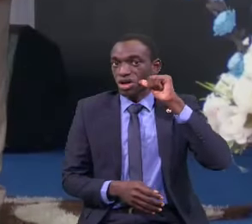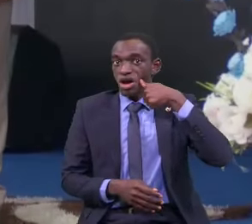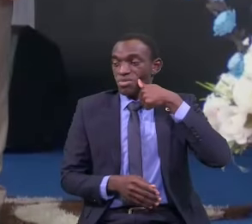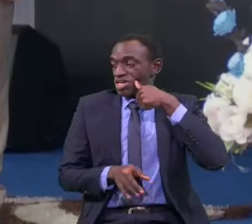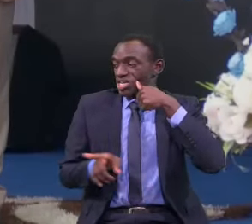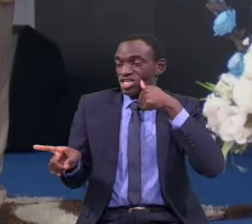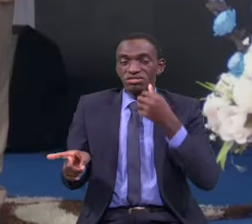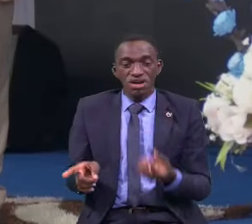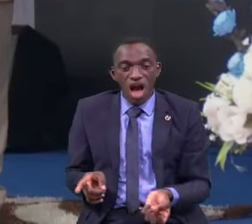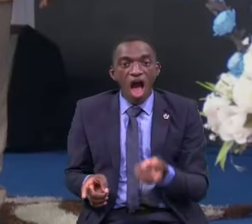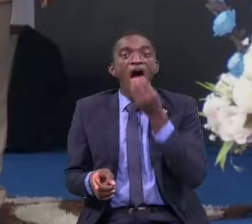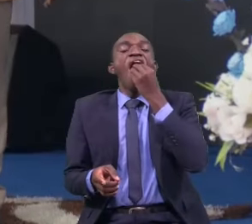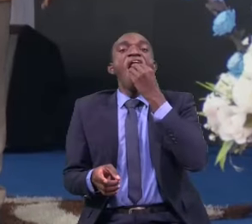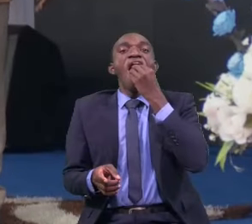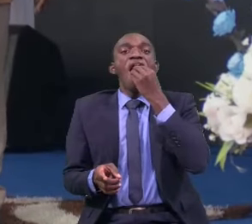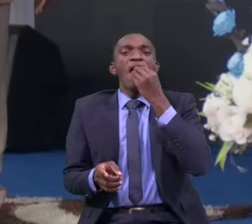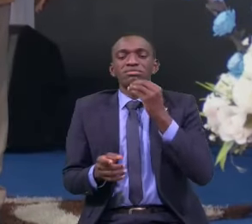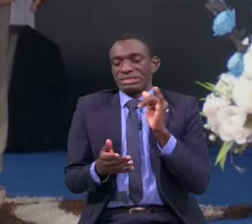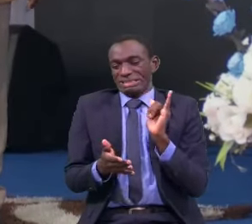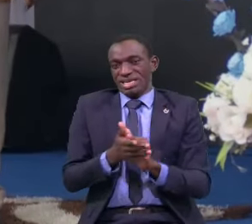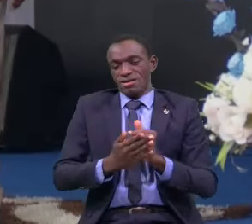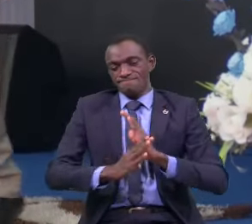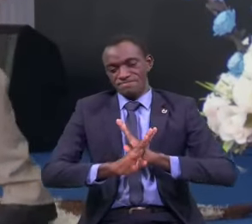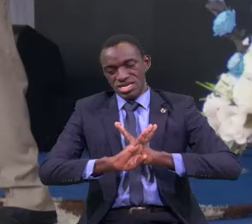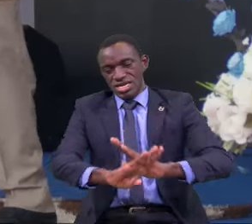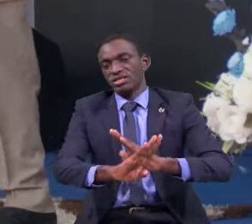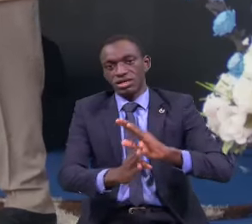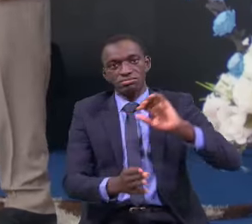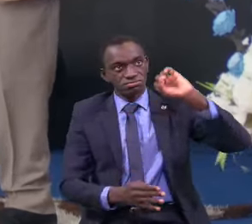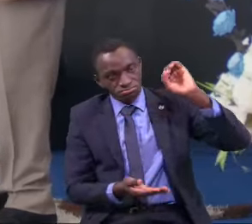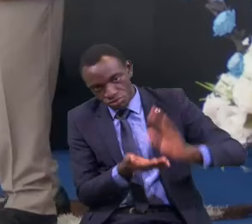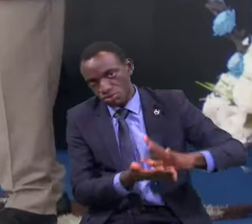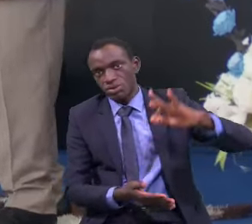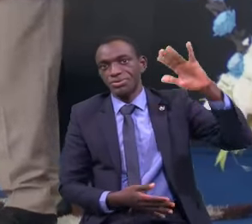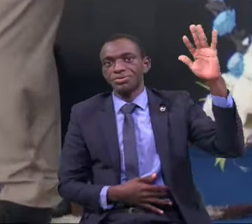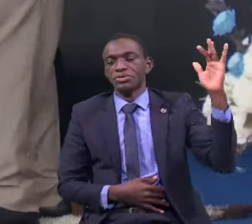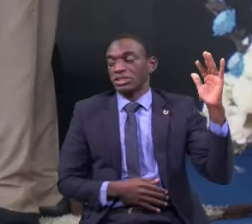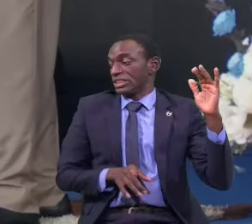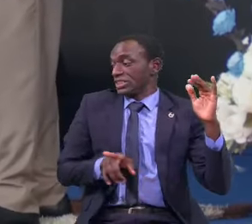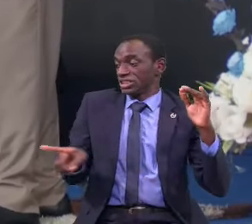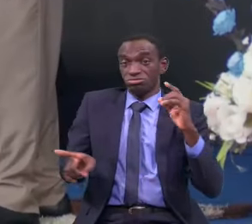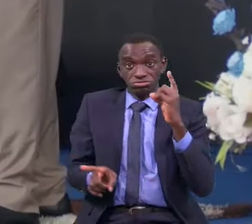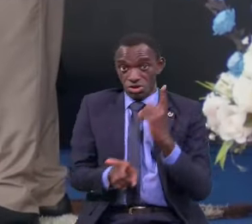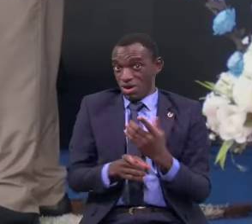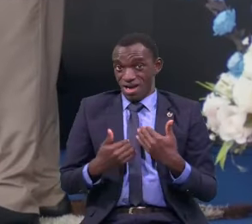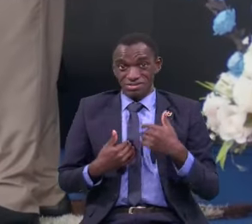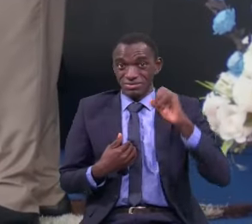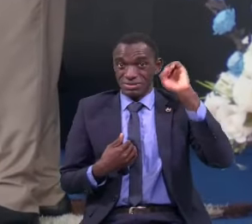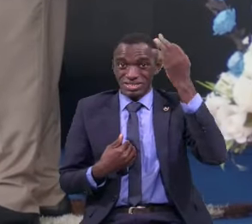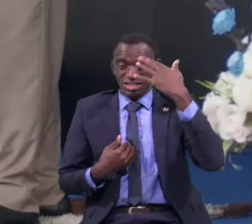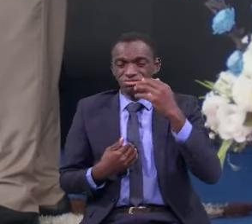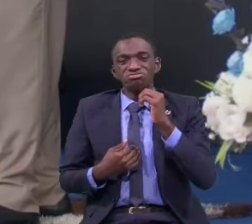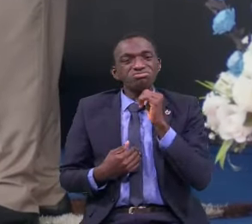between him and grace, glory. Adam a laissé une pomme, un simple